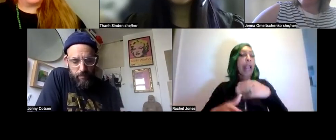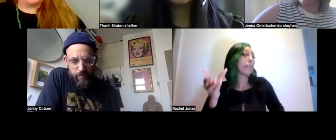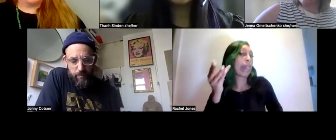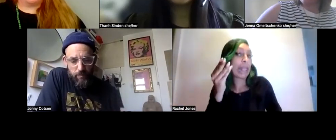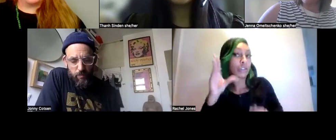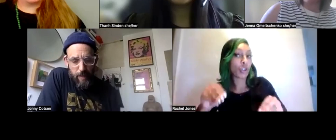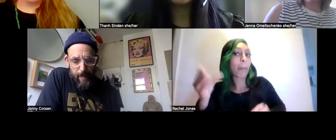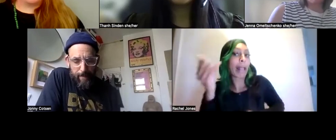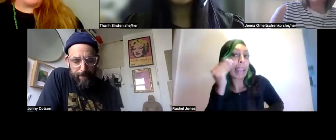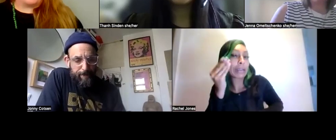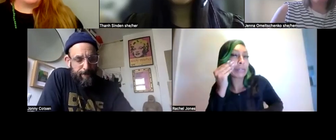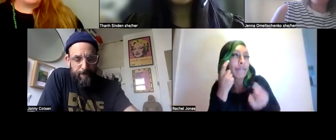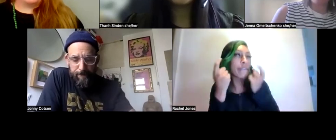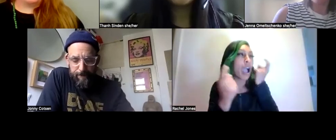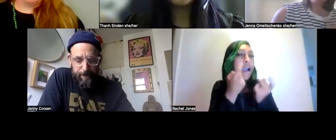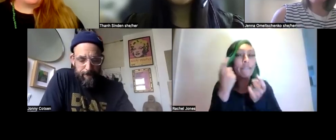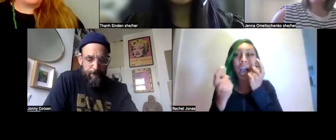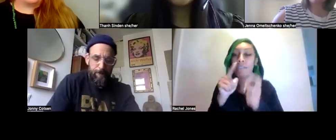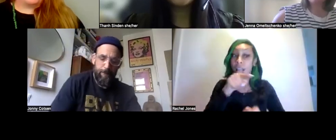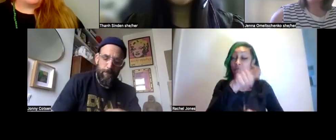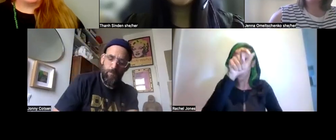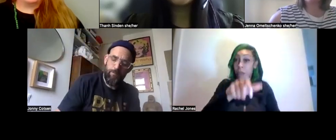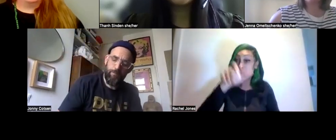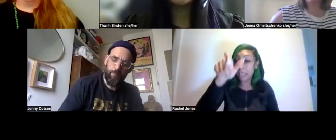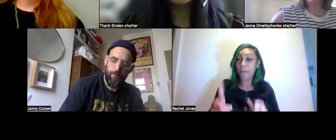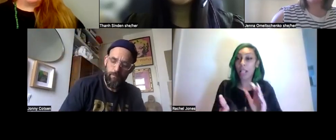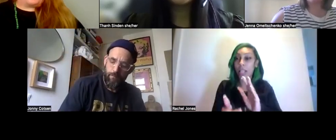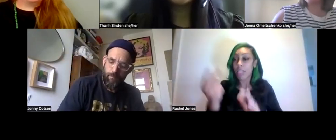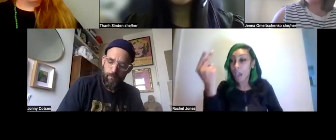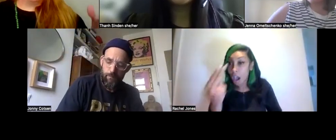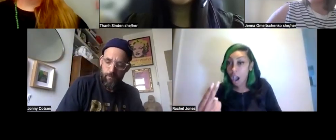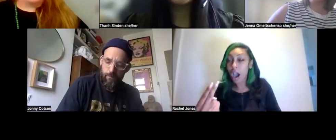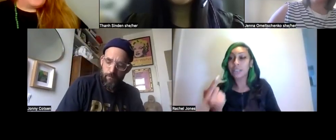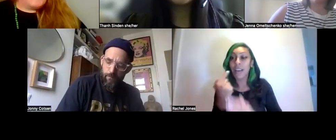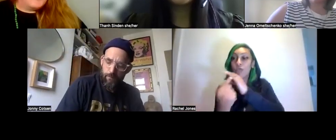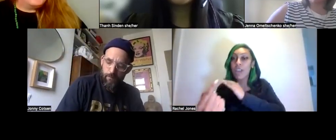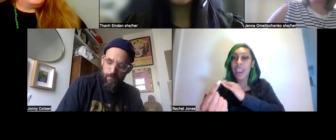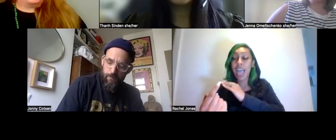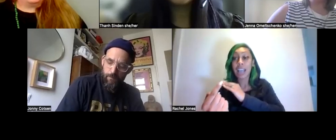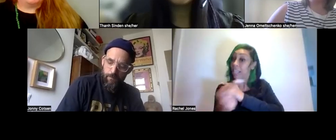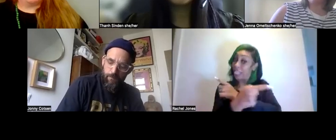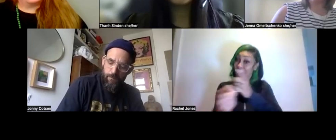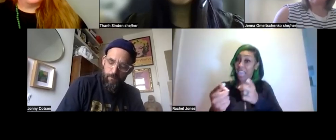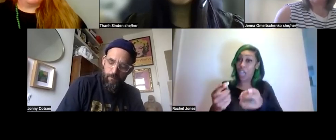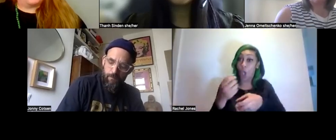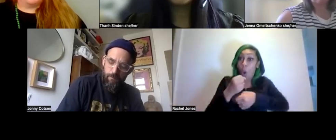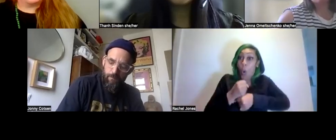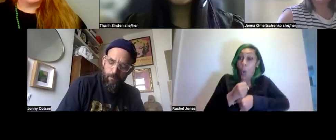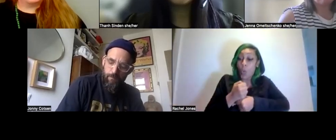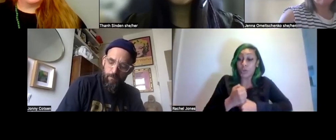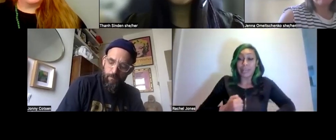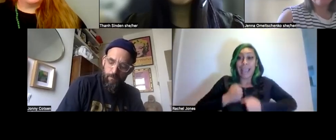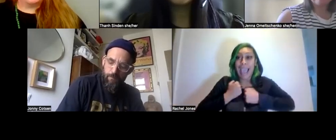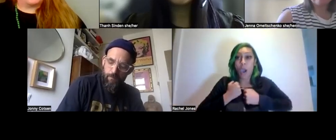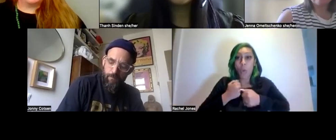and finding out from our artists, from our freelance network, who, let's face it, hold us up, of how we